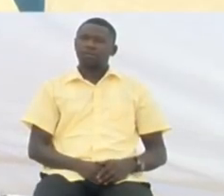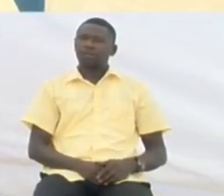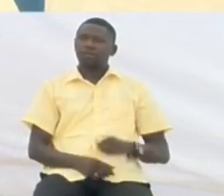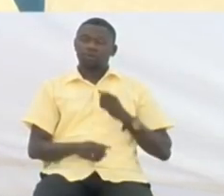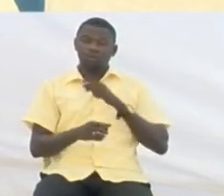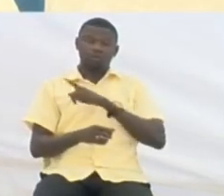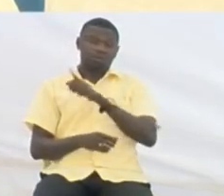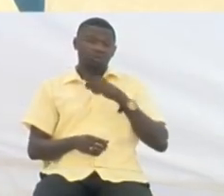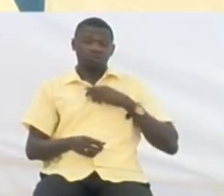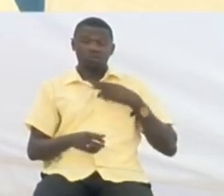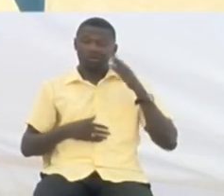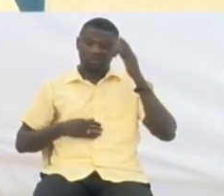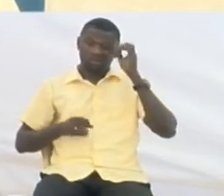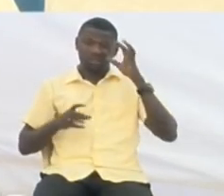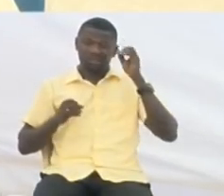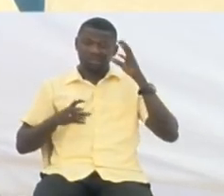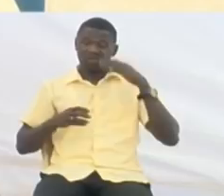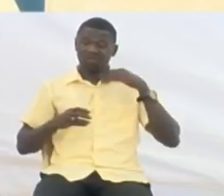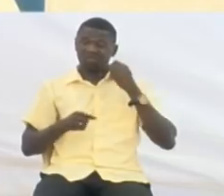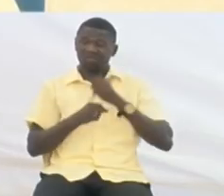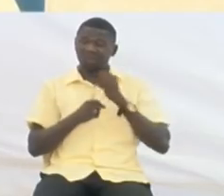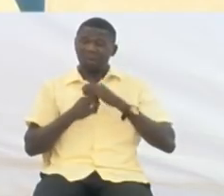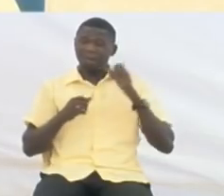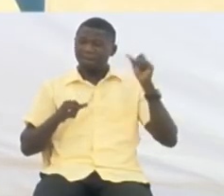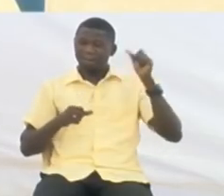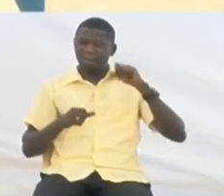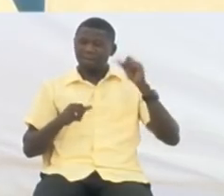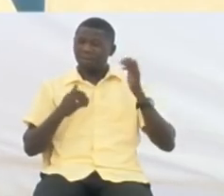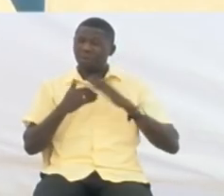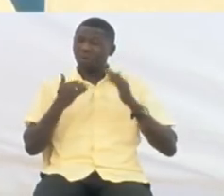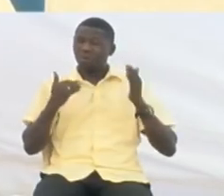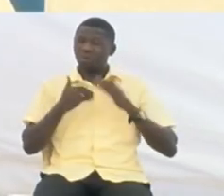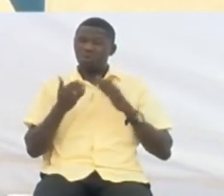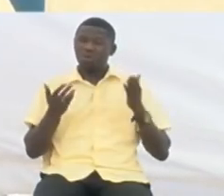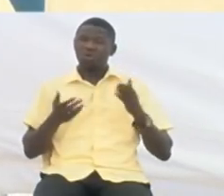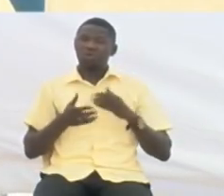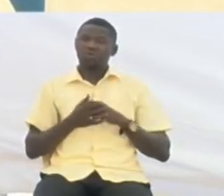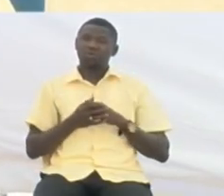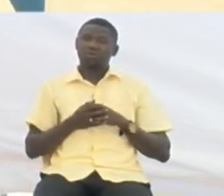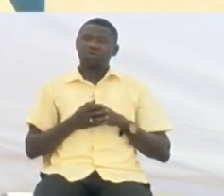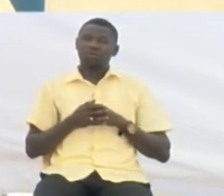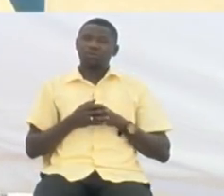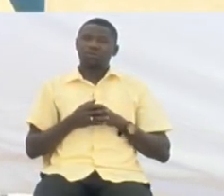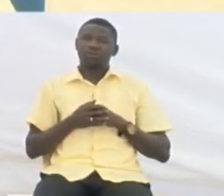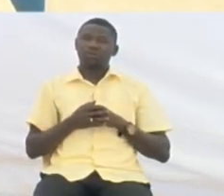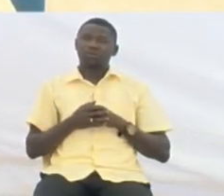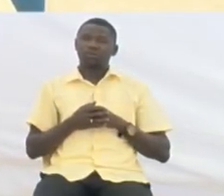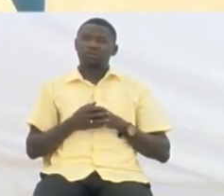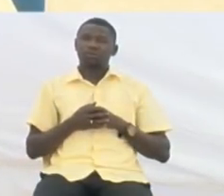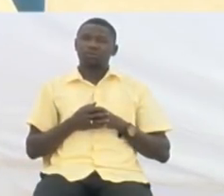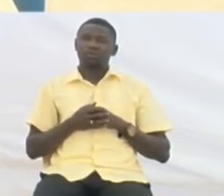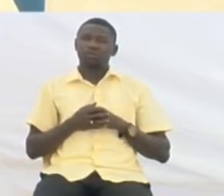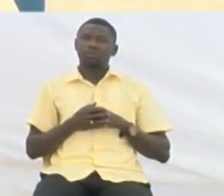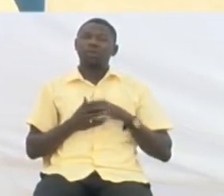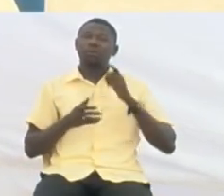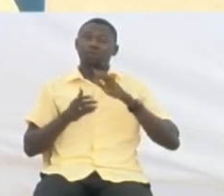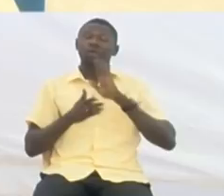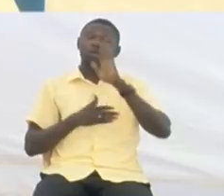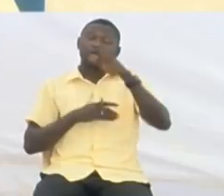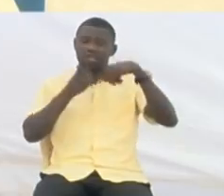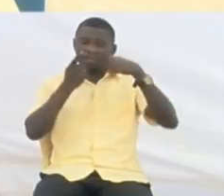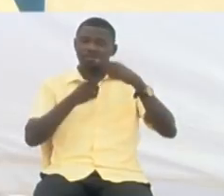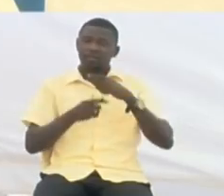Those whose sickness became worse. Alhamdulillah, I will tell be not a sooner. But later